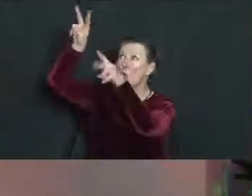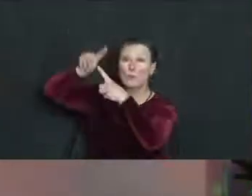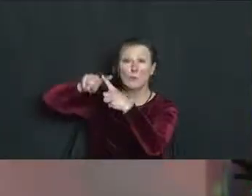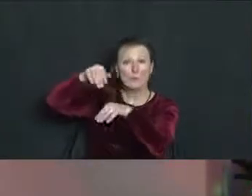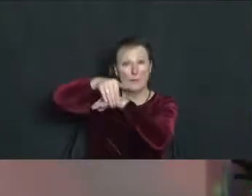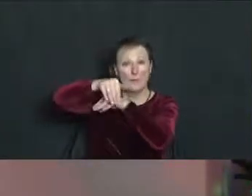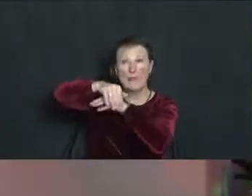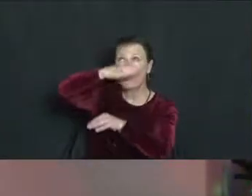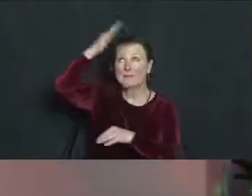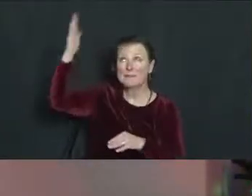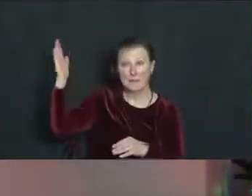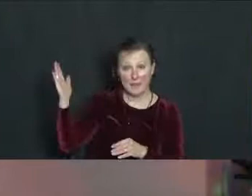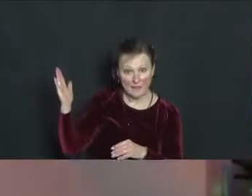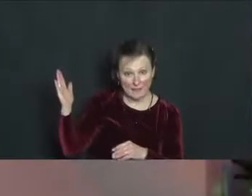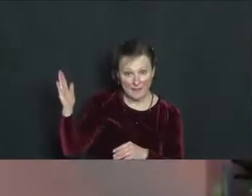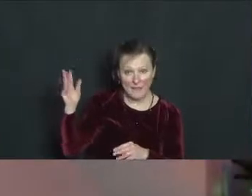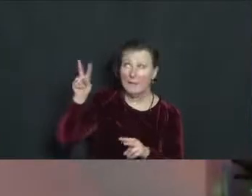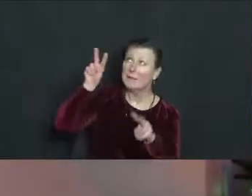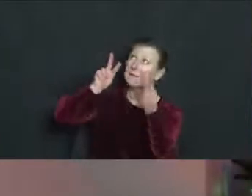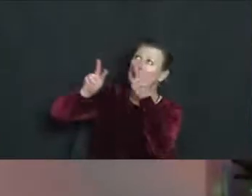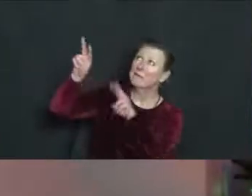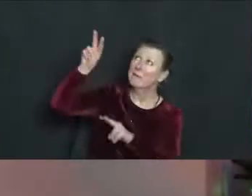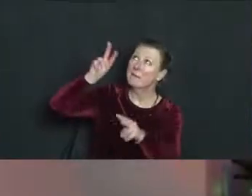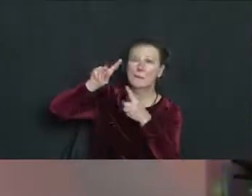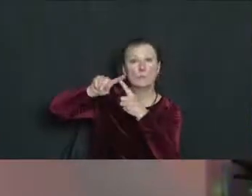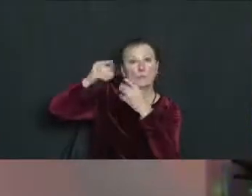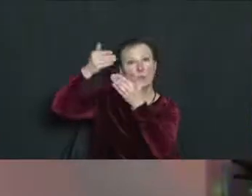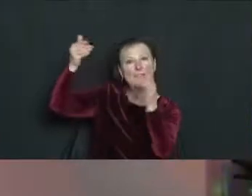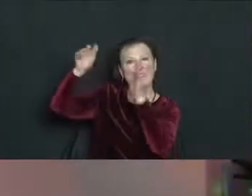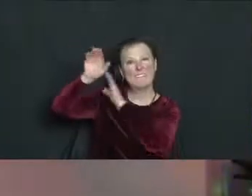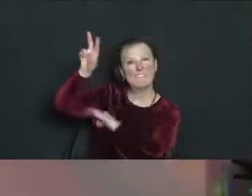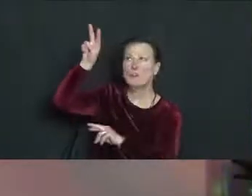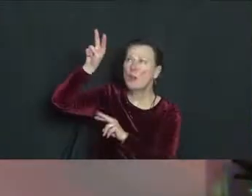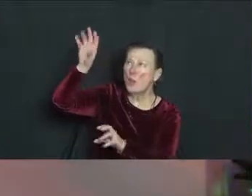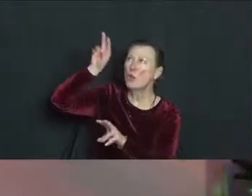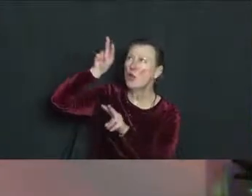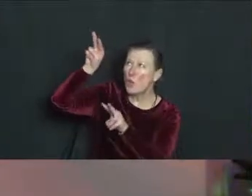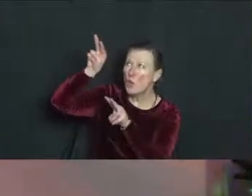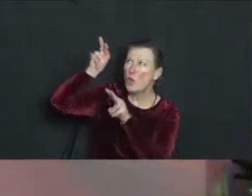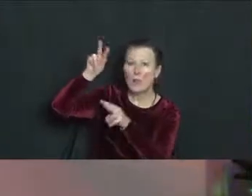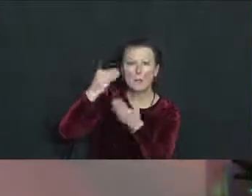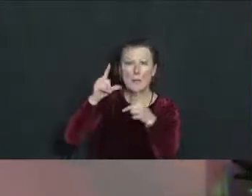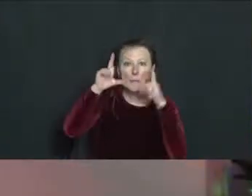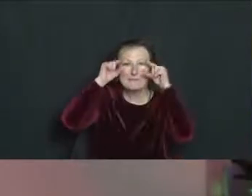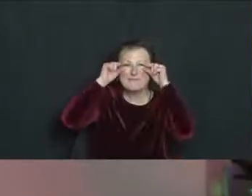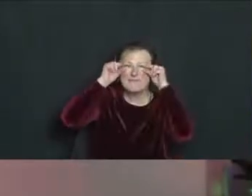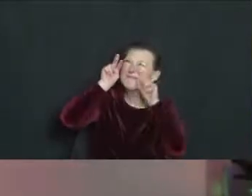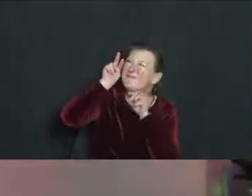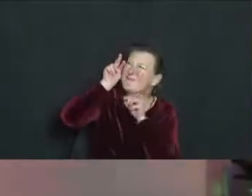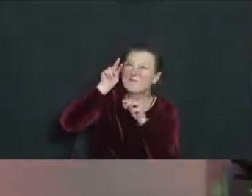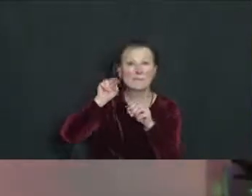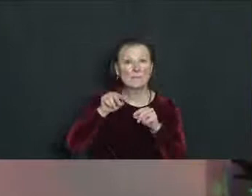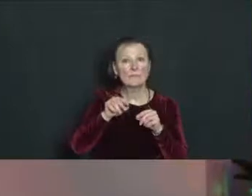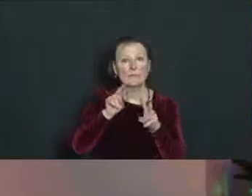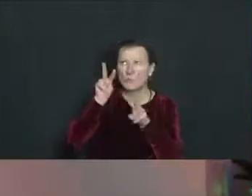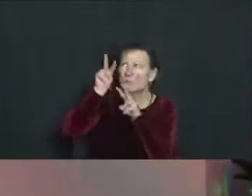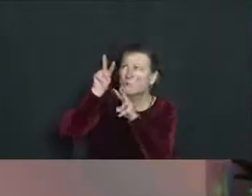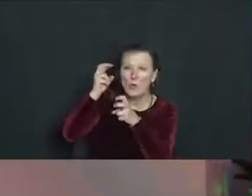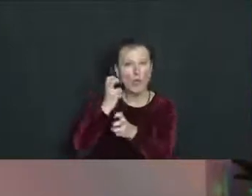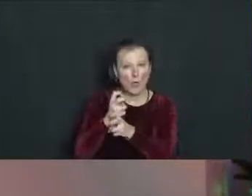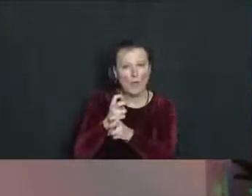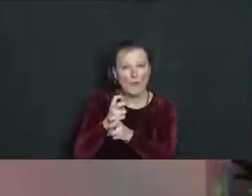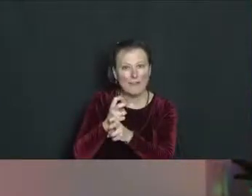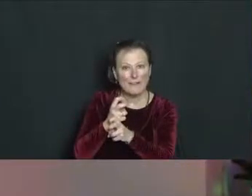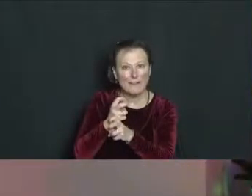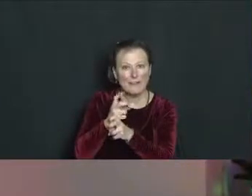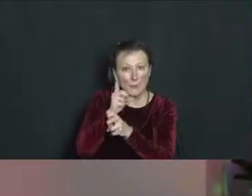sky and gaze heavenward. Look hard. If you need to squint your eyes, do so, but look hard.